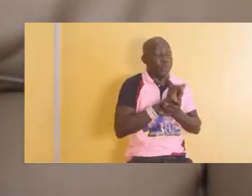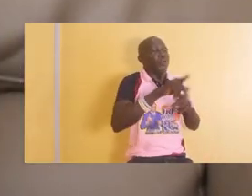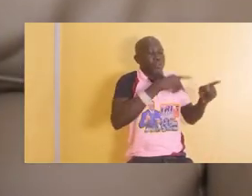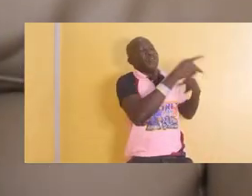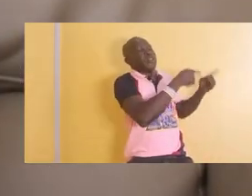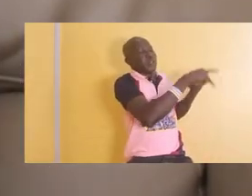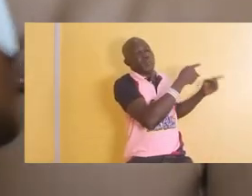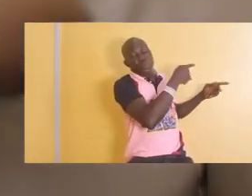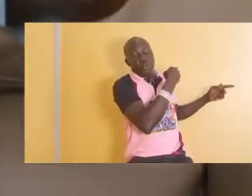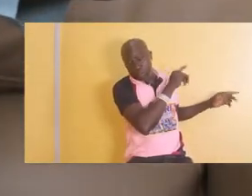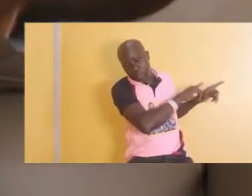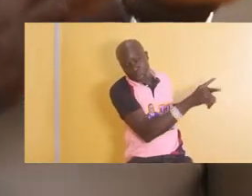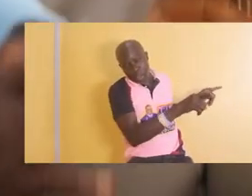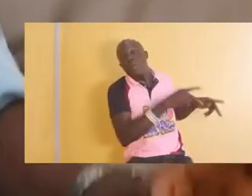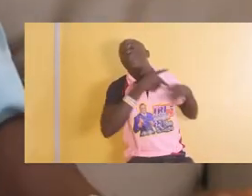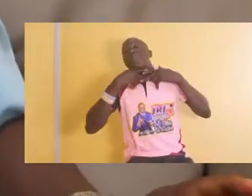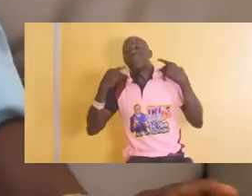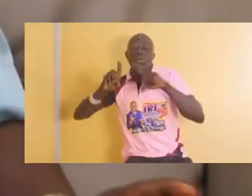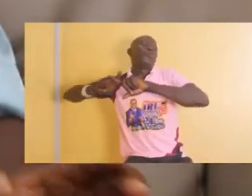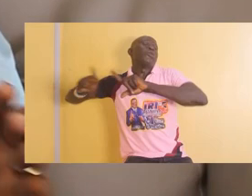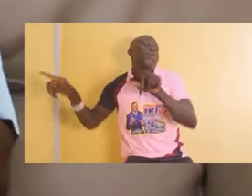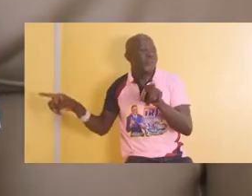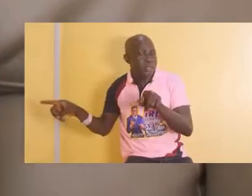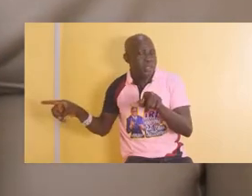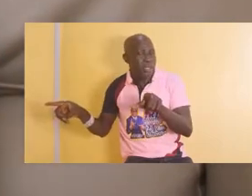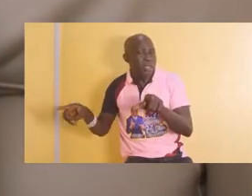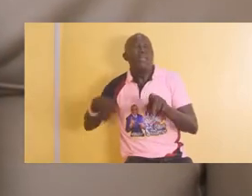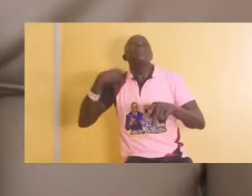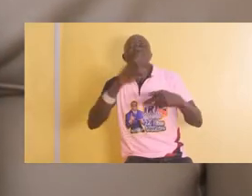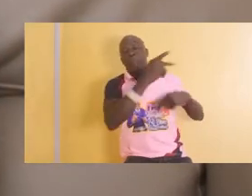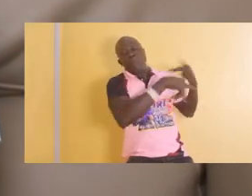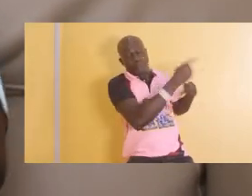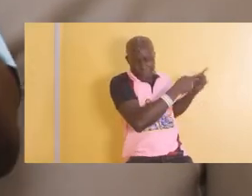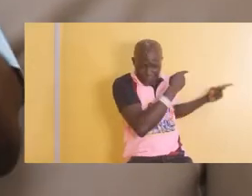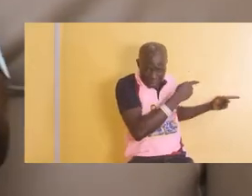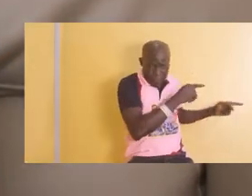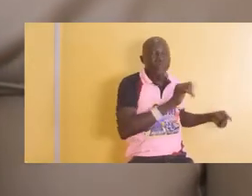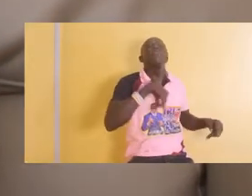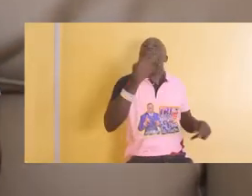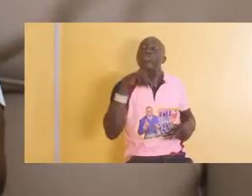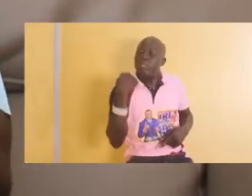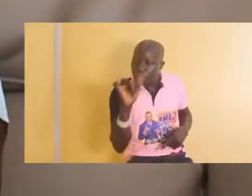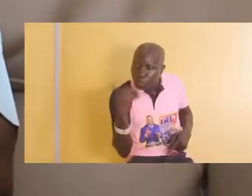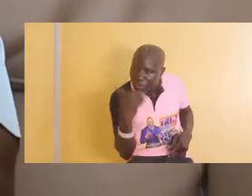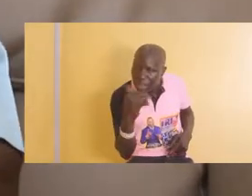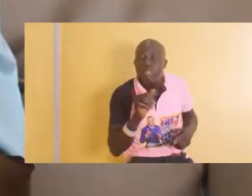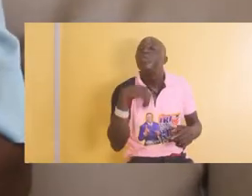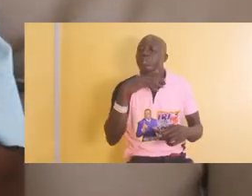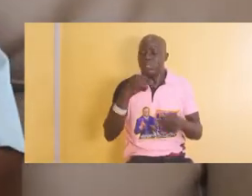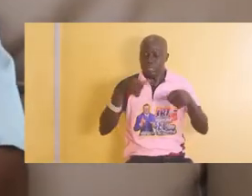oto. Iran alufa oto. Iran woli. The prophet. A so. They will speak. A de ri